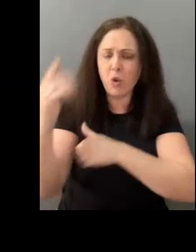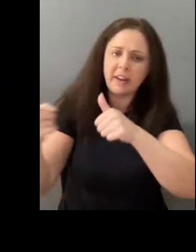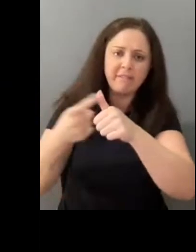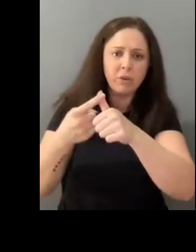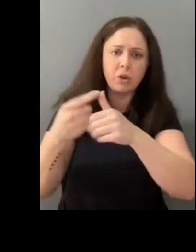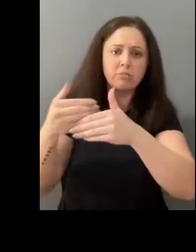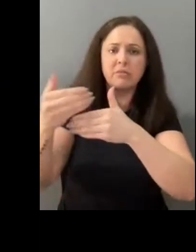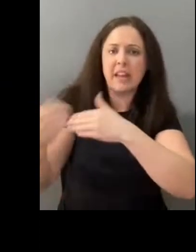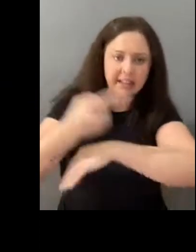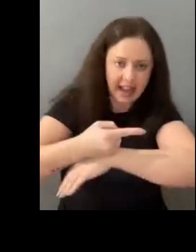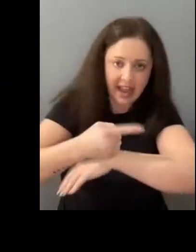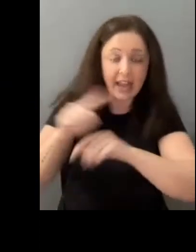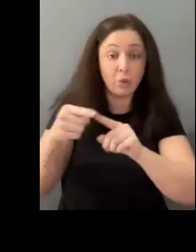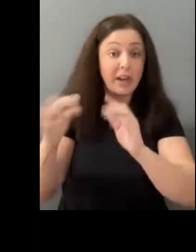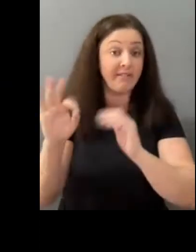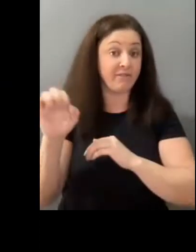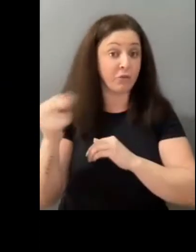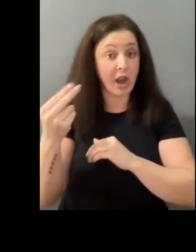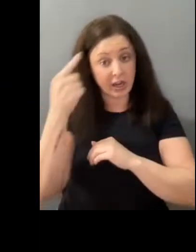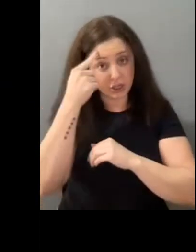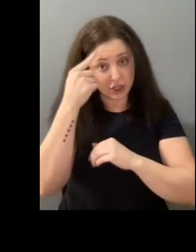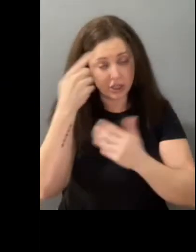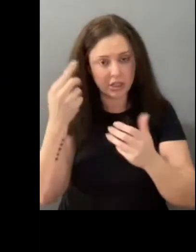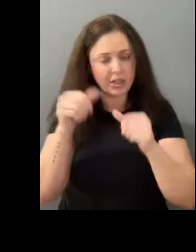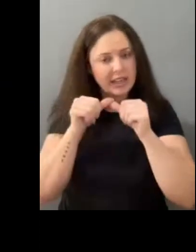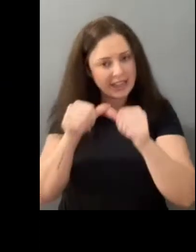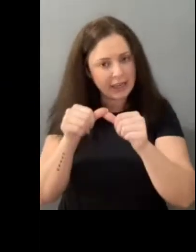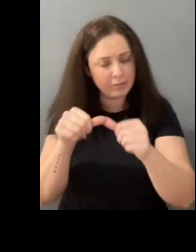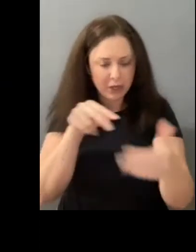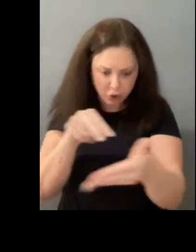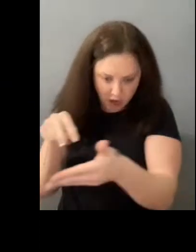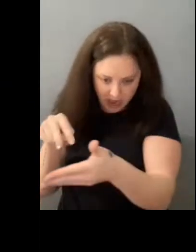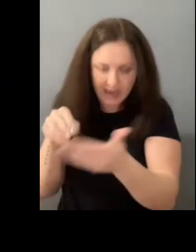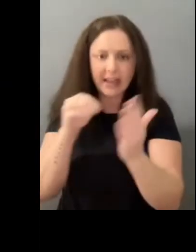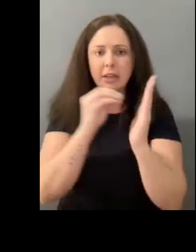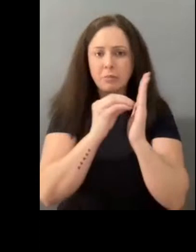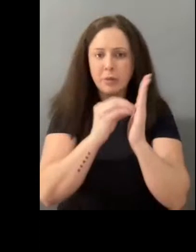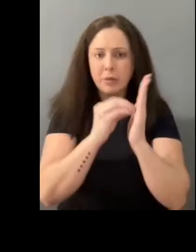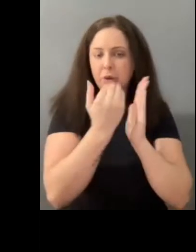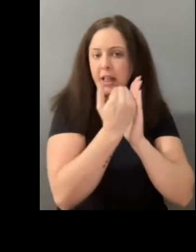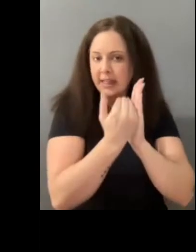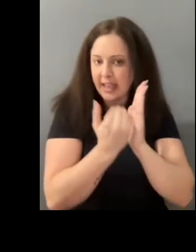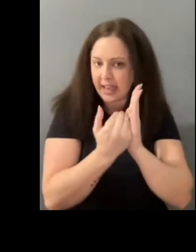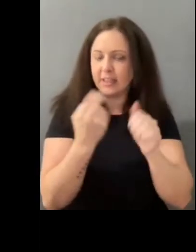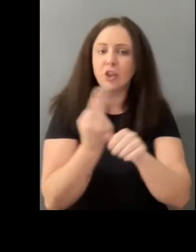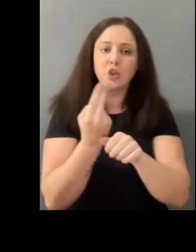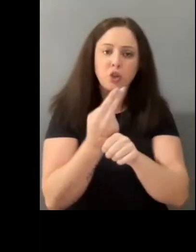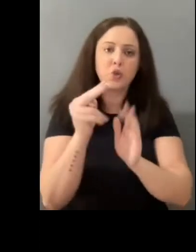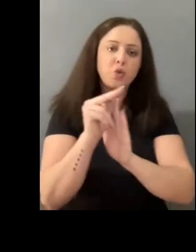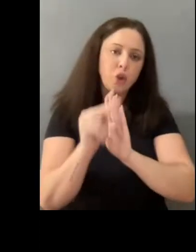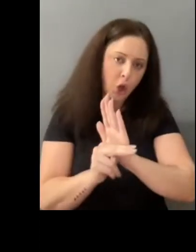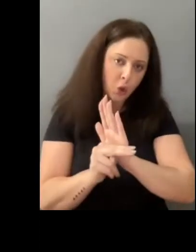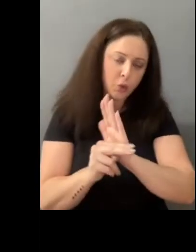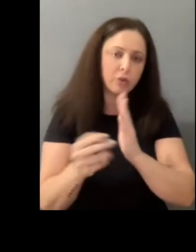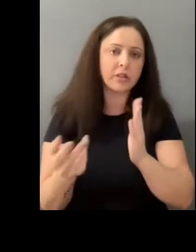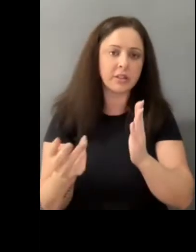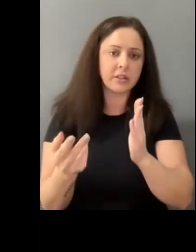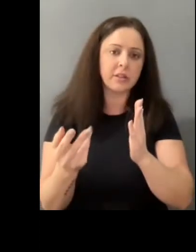fresh. Make sure that you're tracking your tasks and meetings, keeping a list, using notes, including